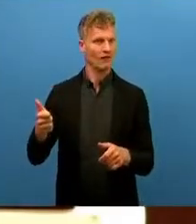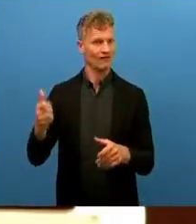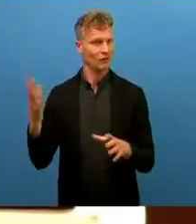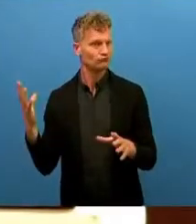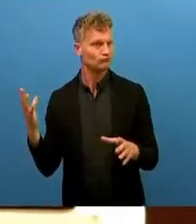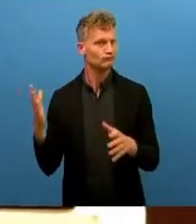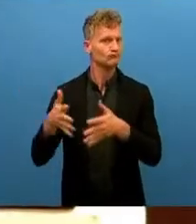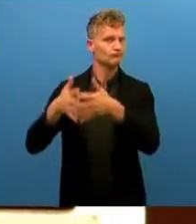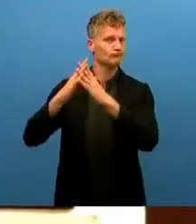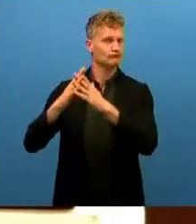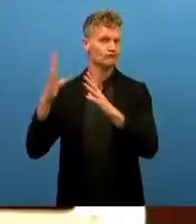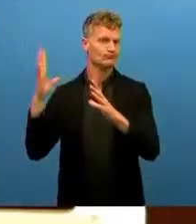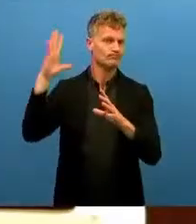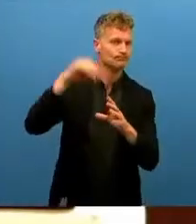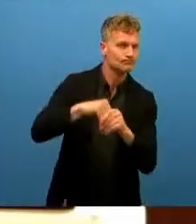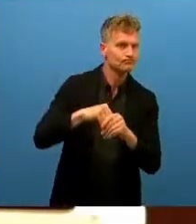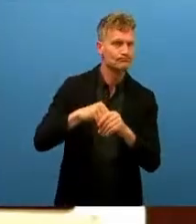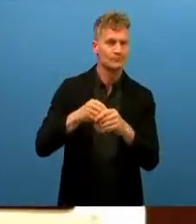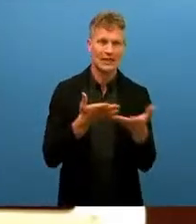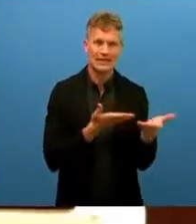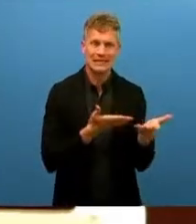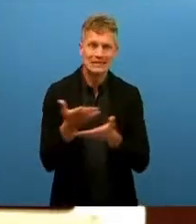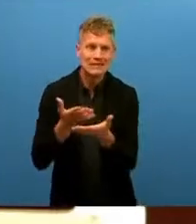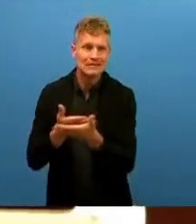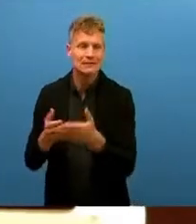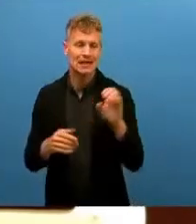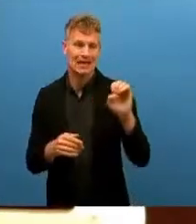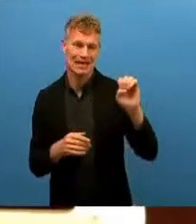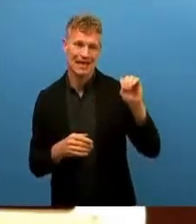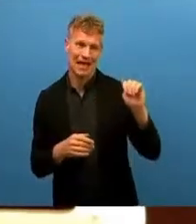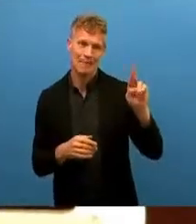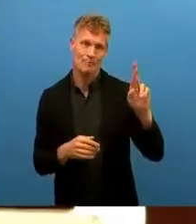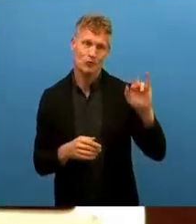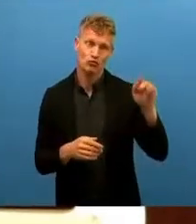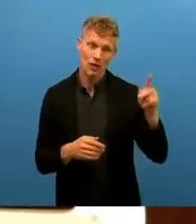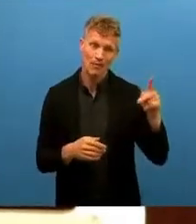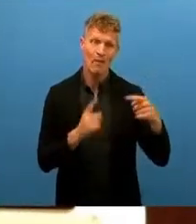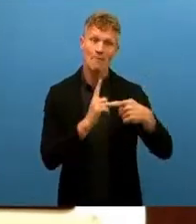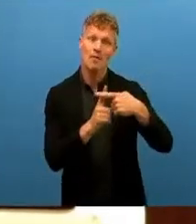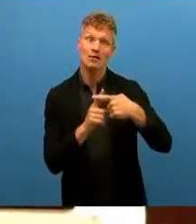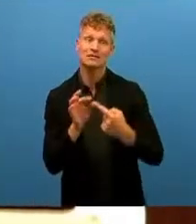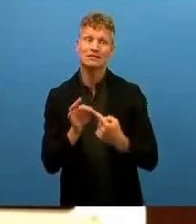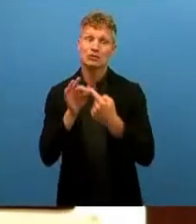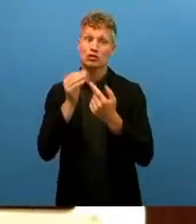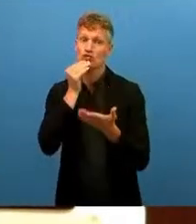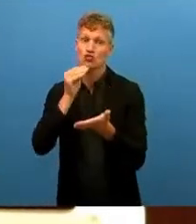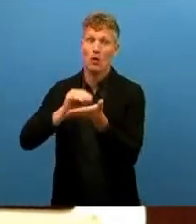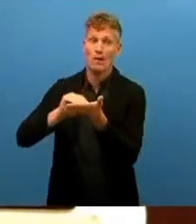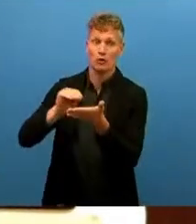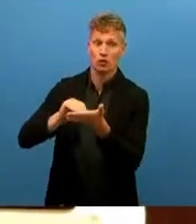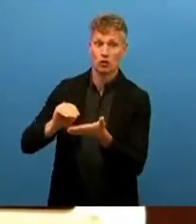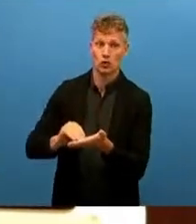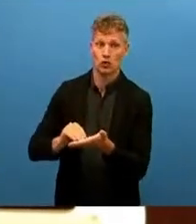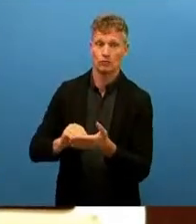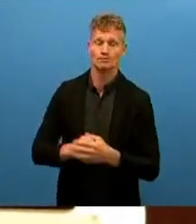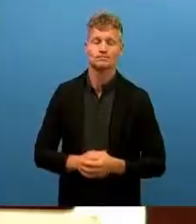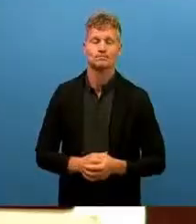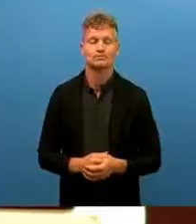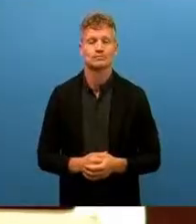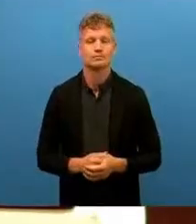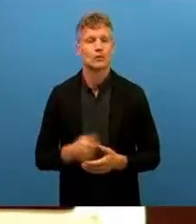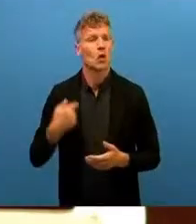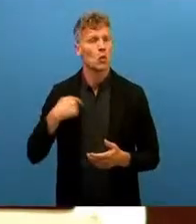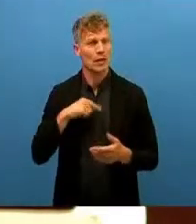at the interactive dialogues with EMRIP and the Special Rapporteur on the Rights of Indigenous Peoples. While we can and should